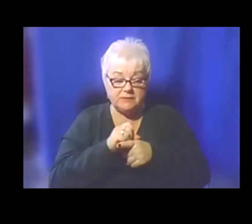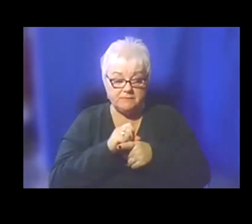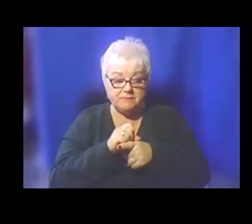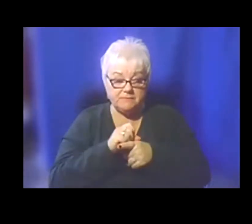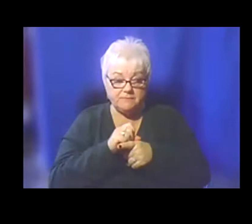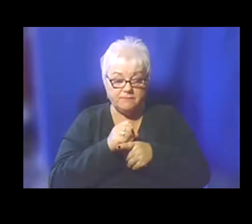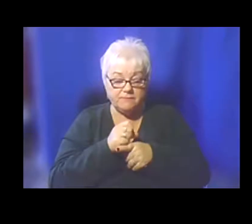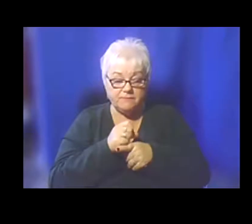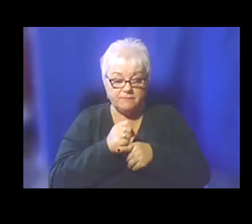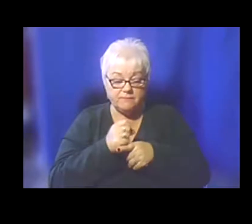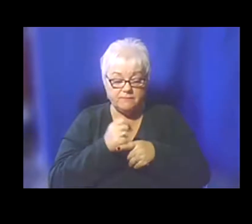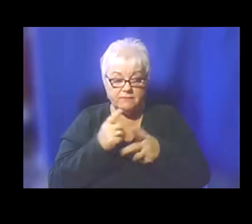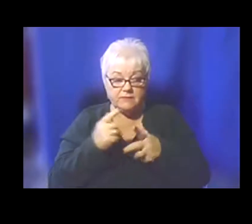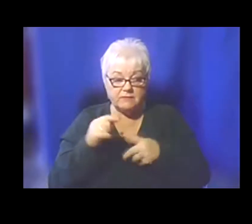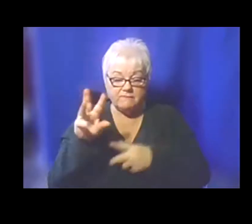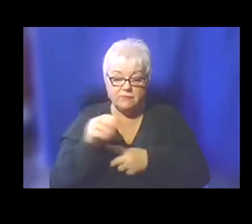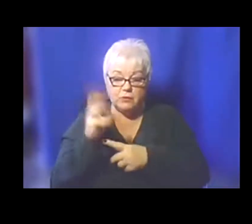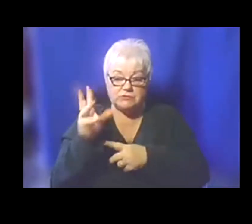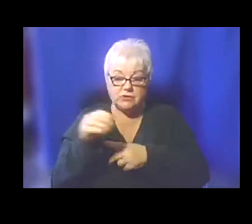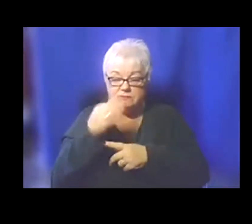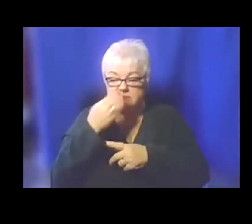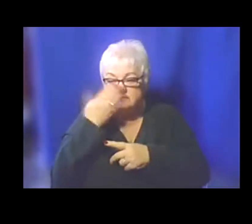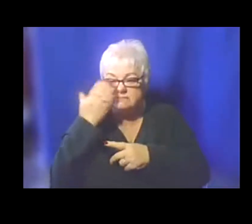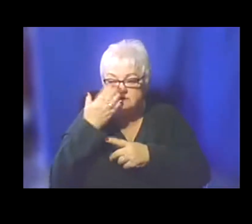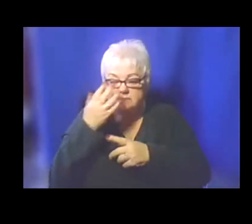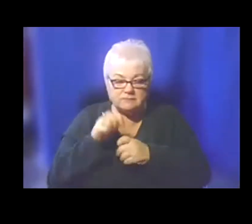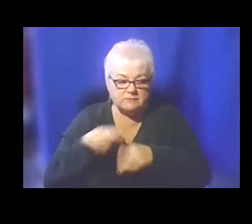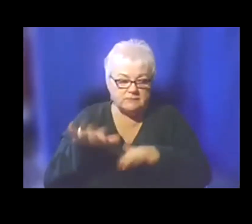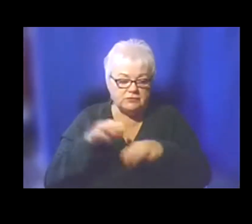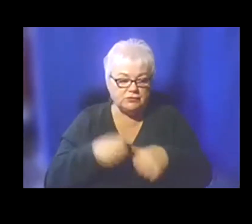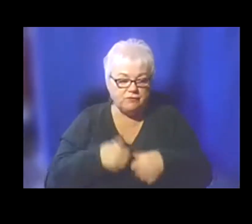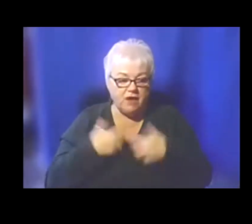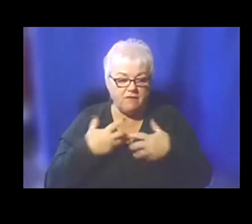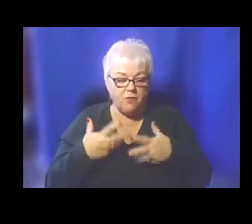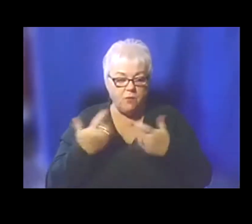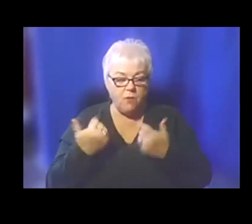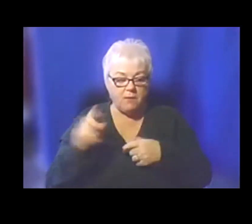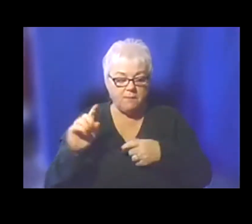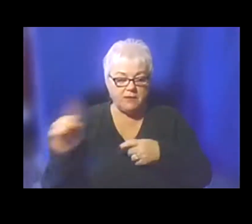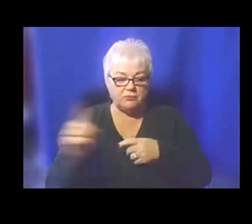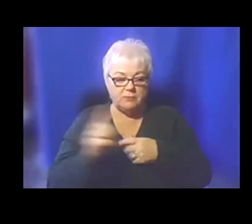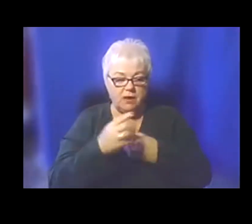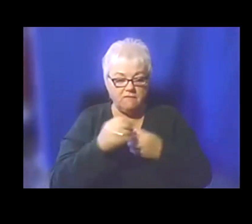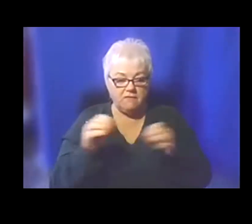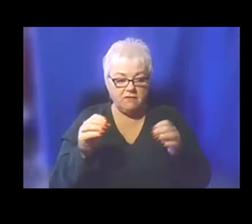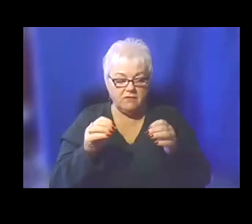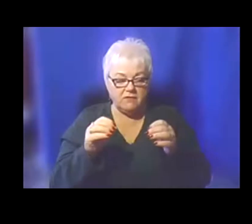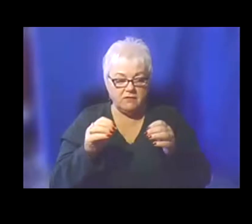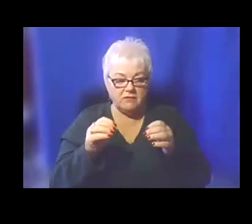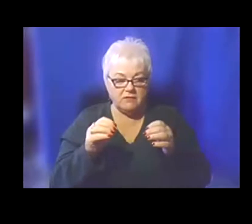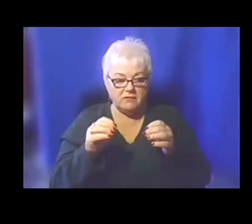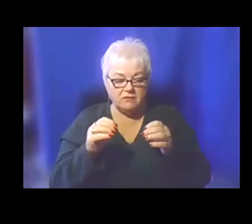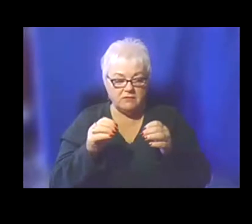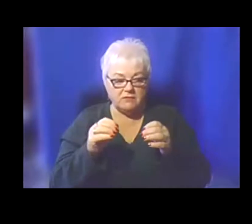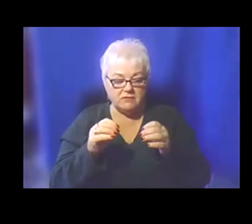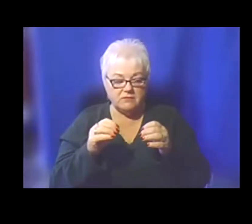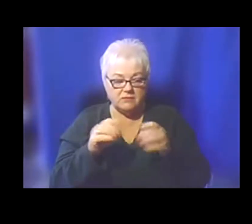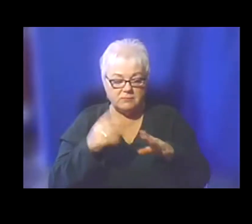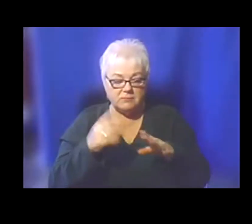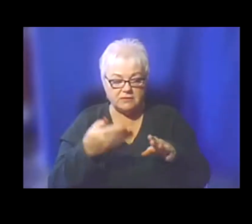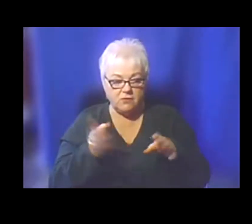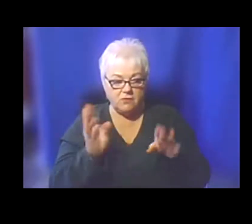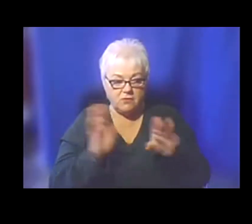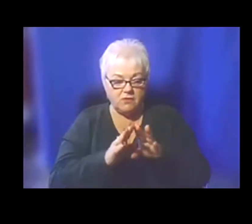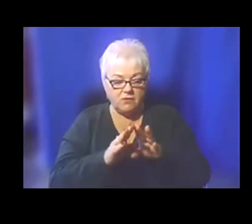like a diffuser was going in an office. I had a survivor walking back to my office to talk to me. They got to my door and